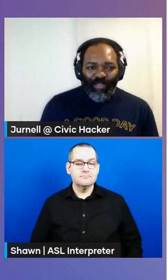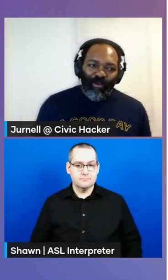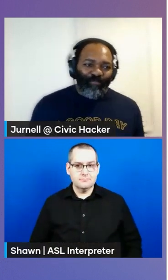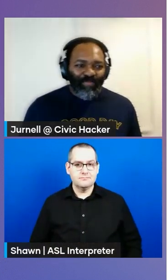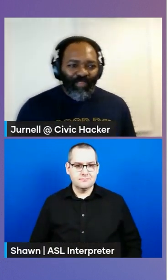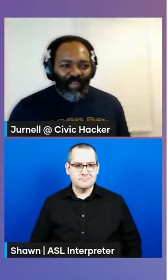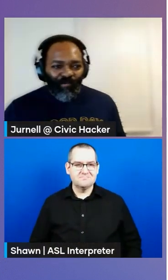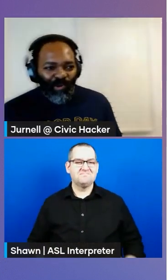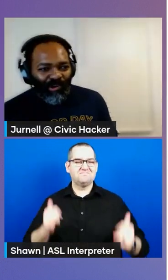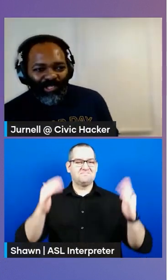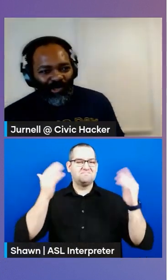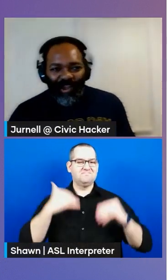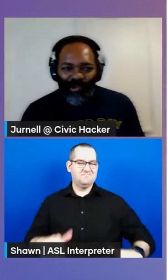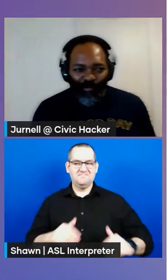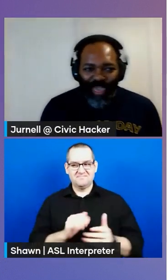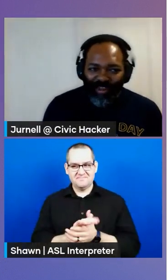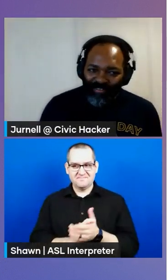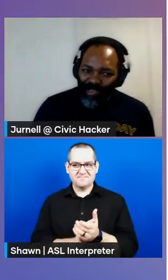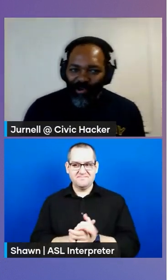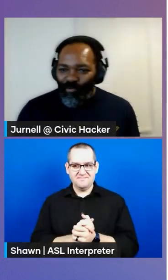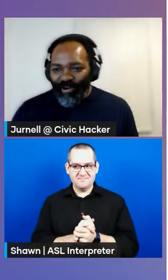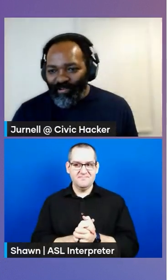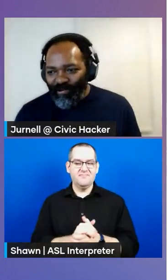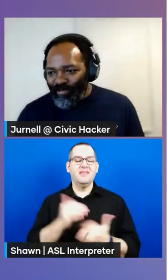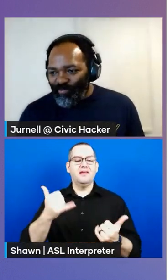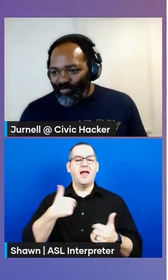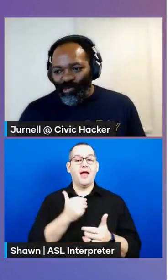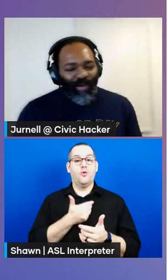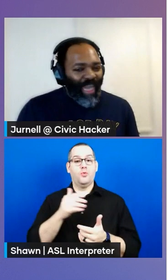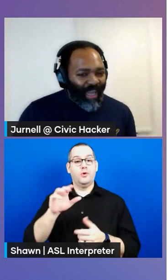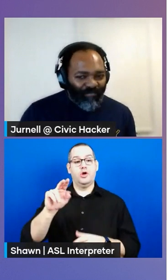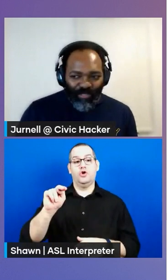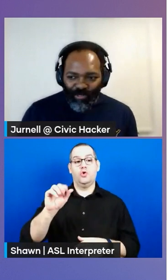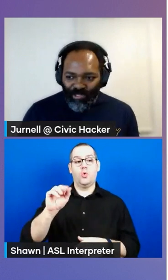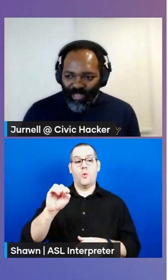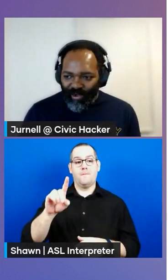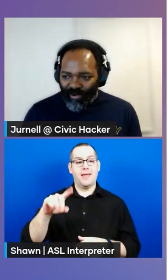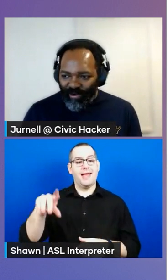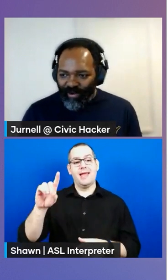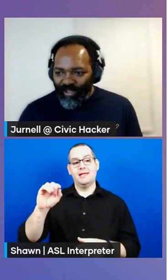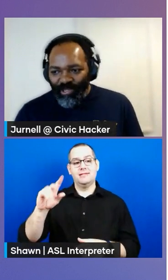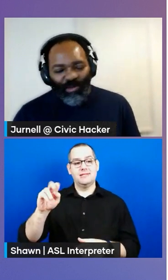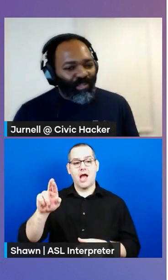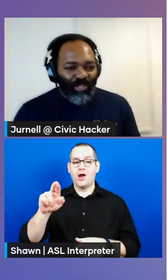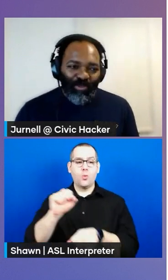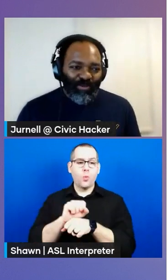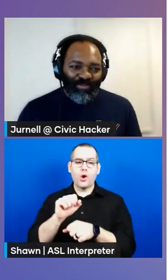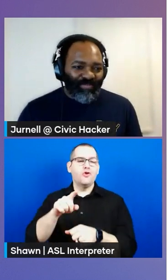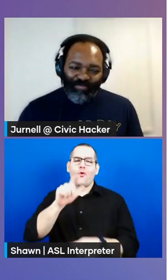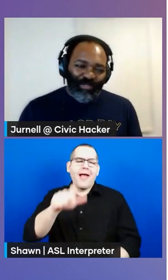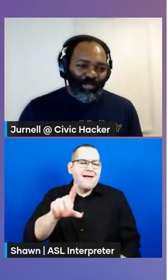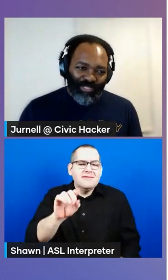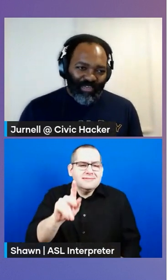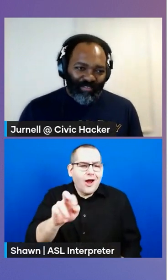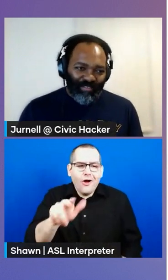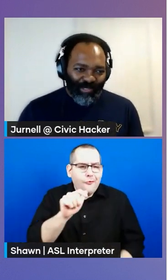So here we go. We're going to do our nomadic Docker workloads. You don't have to use Docker. You can